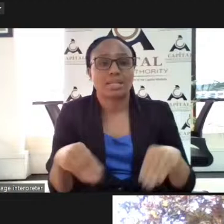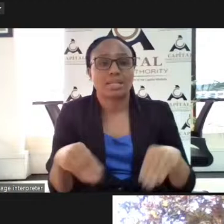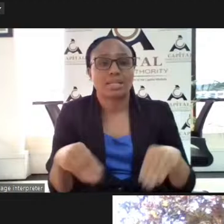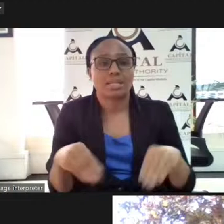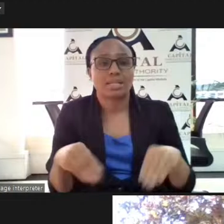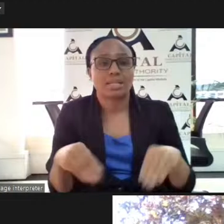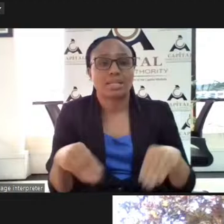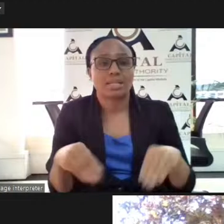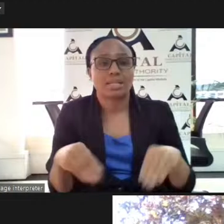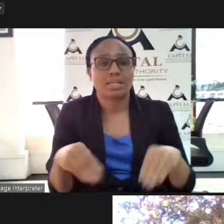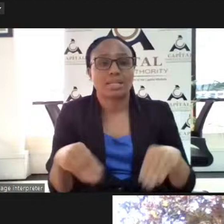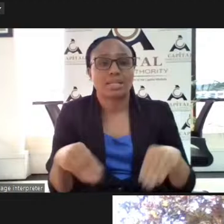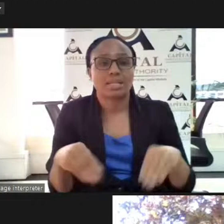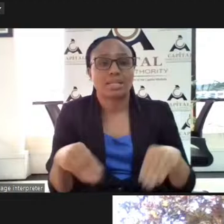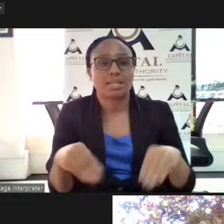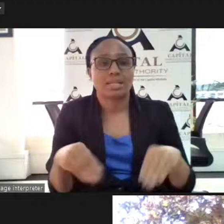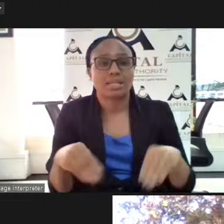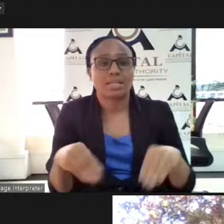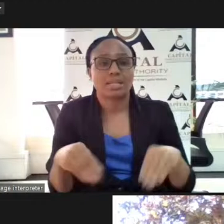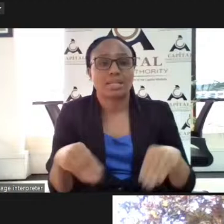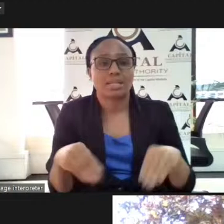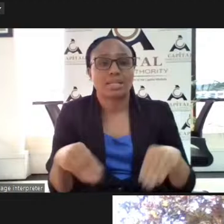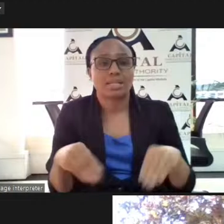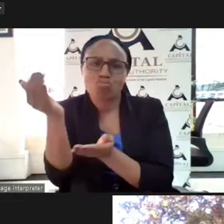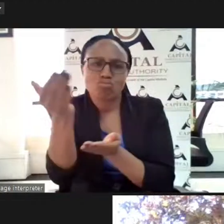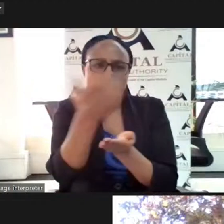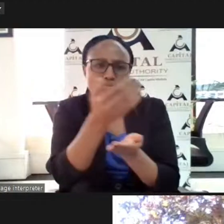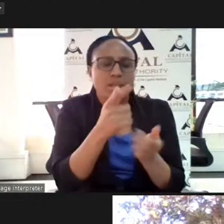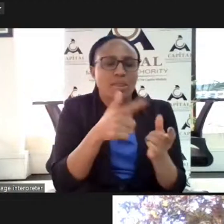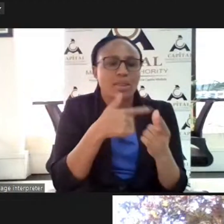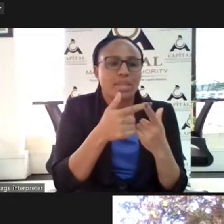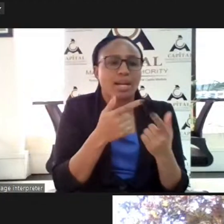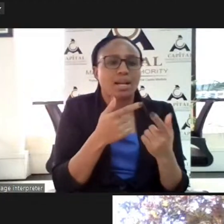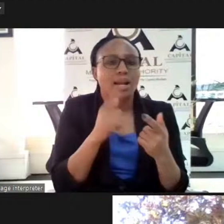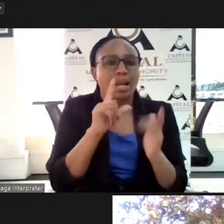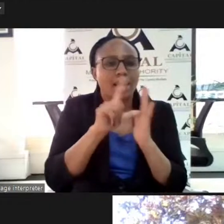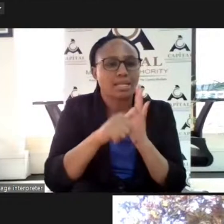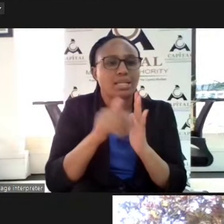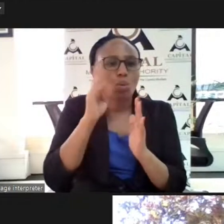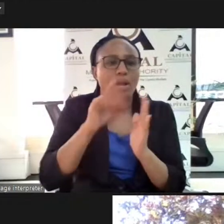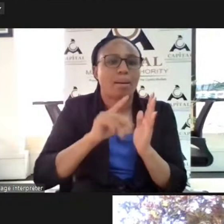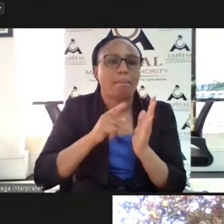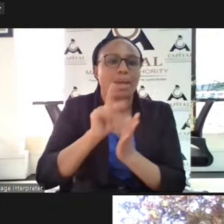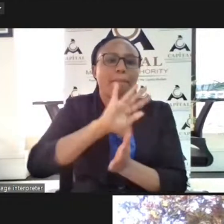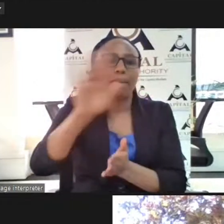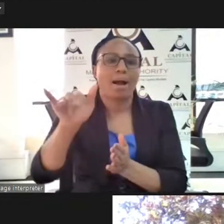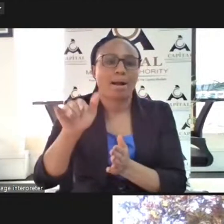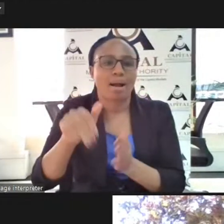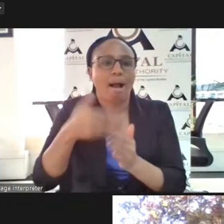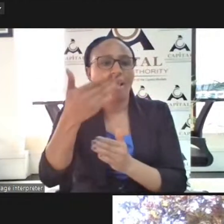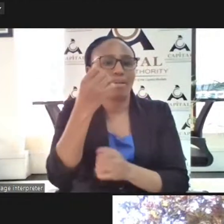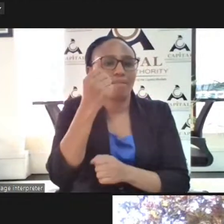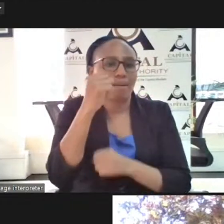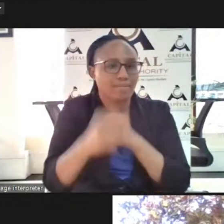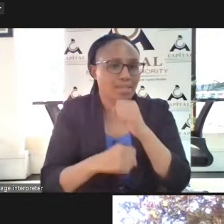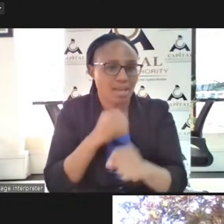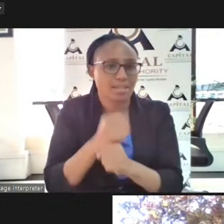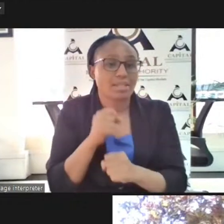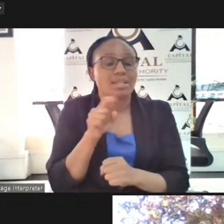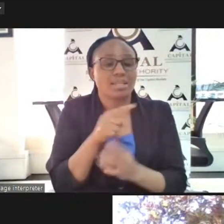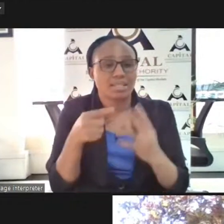they're borrowing from investors and will pay back, I believe it's over 5 years. So those are some examples of instruments